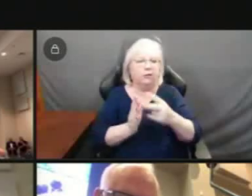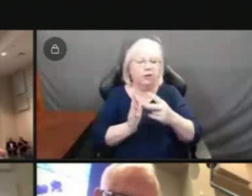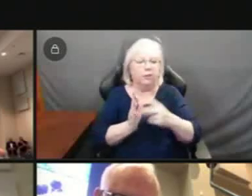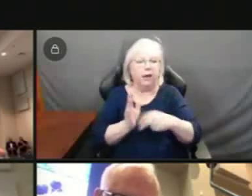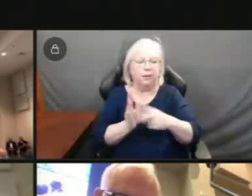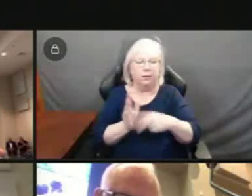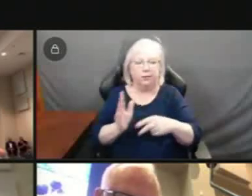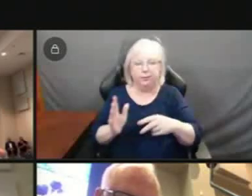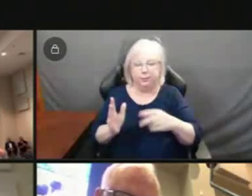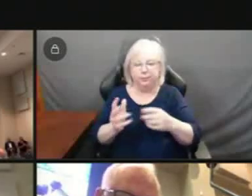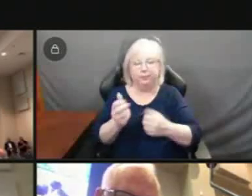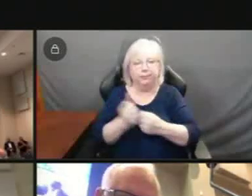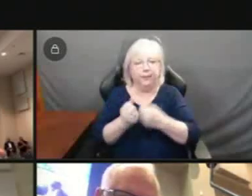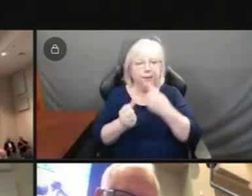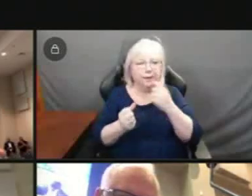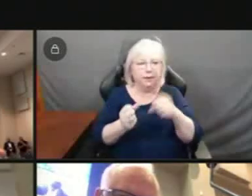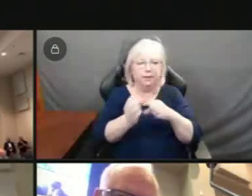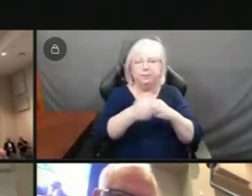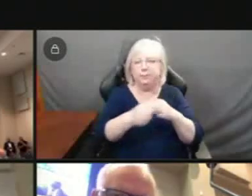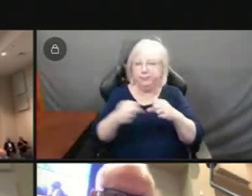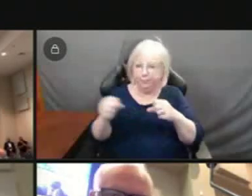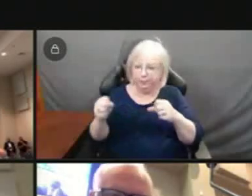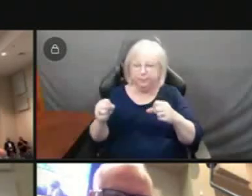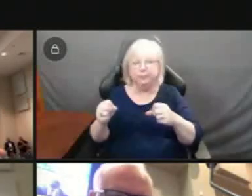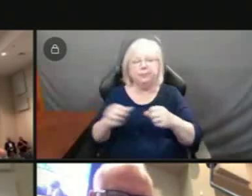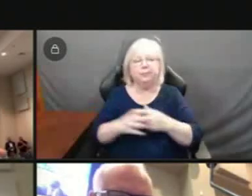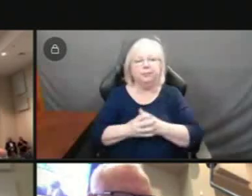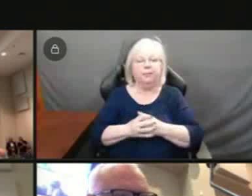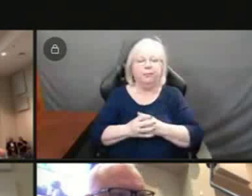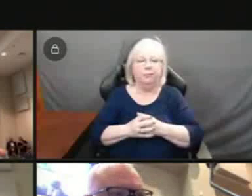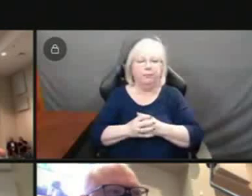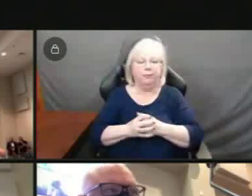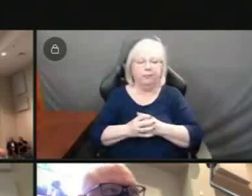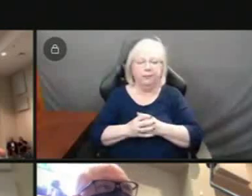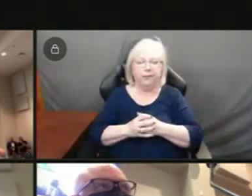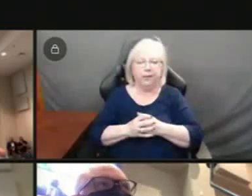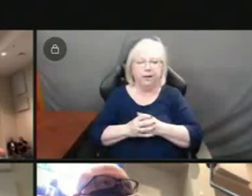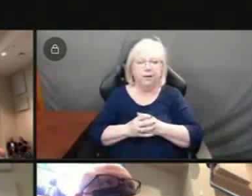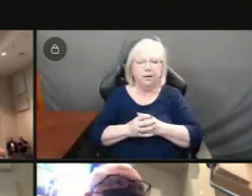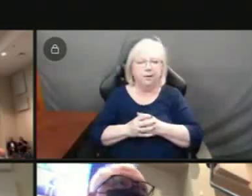Aye. All those opposed, please say nay. Ayes have it. Third reading.